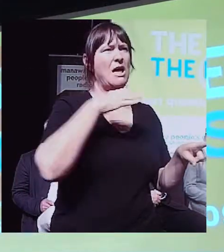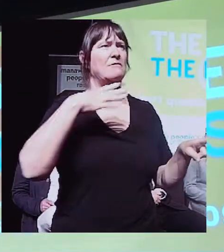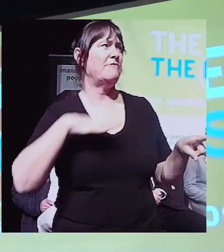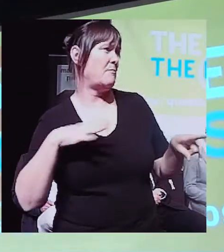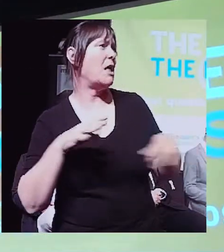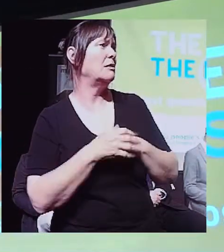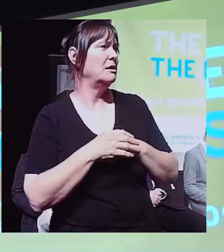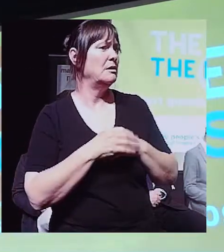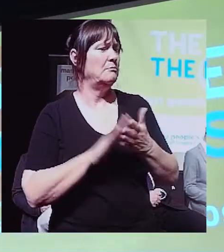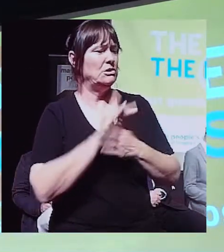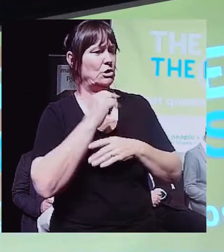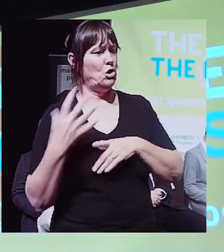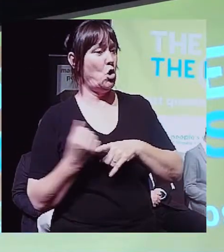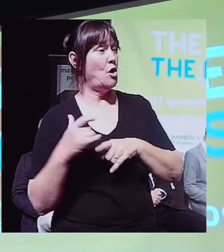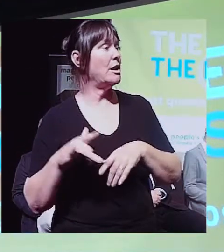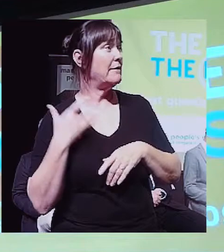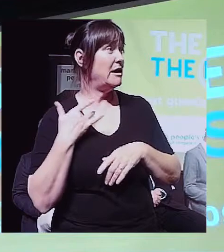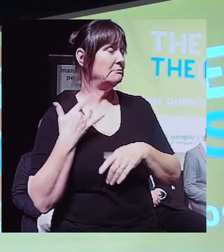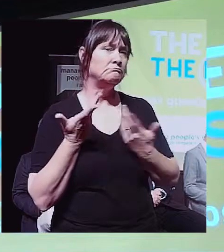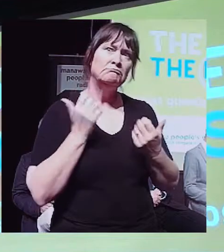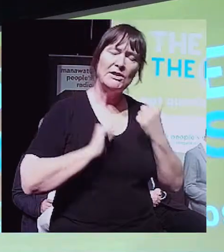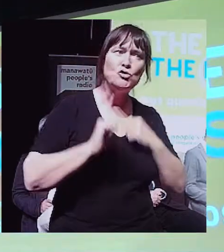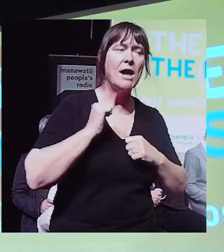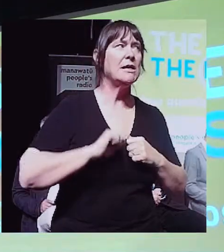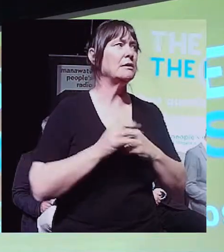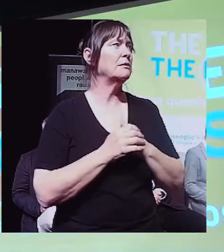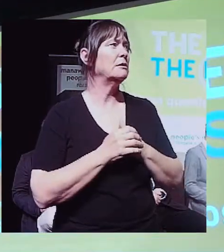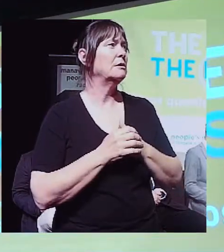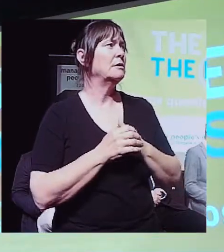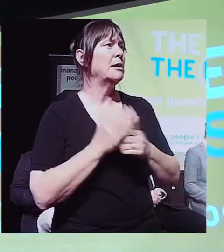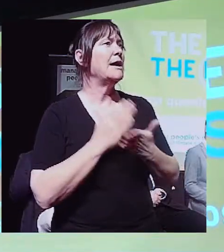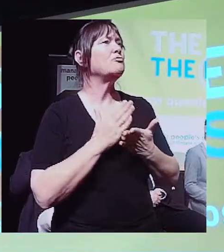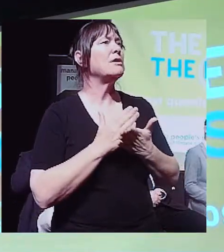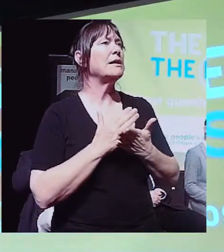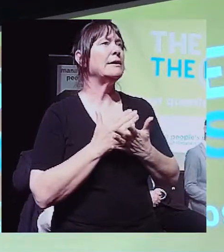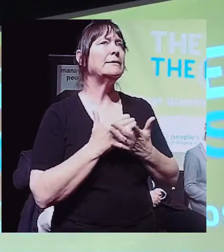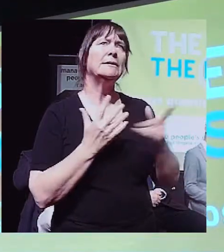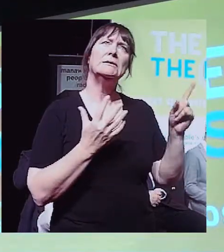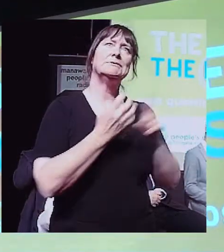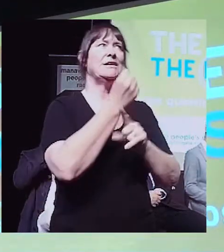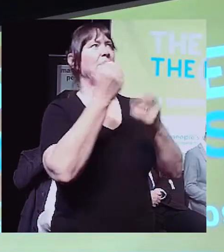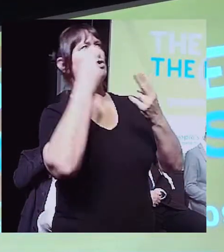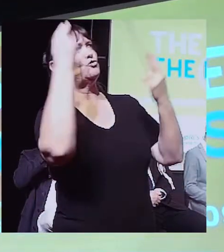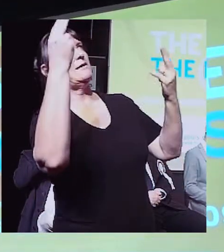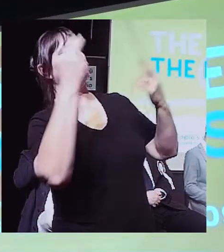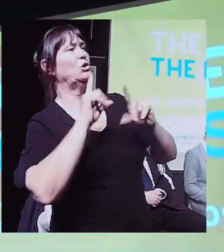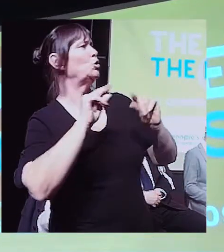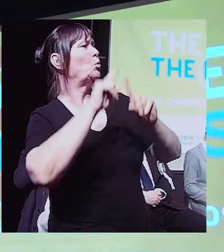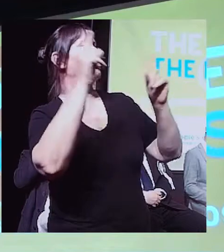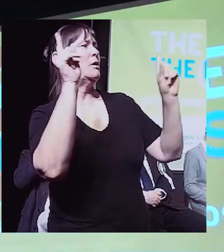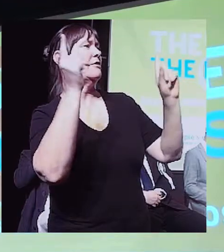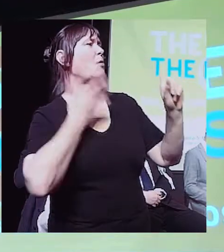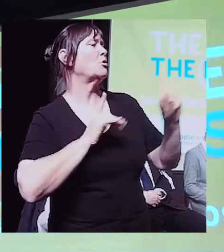to earn a living, regarding training is concerned, and creating the dream where they can do whatever they want to do. So in my opinion, if we